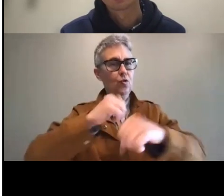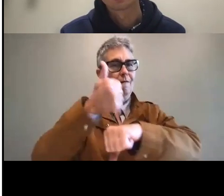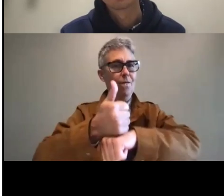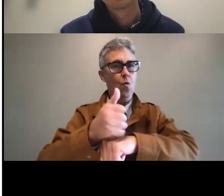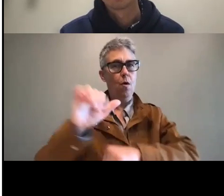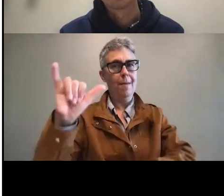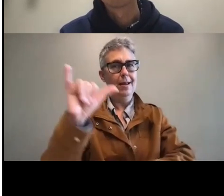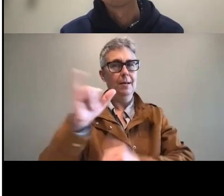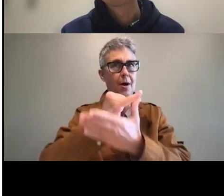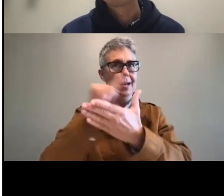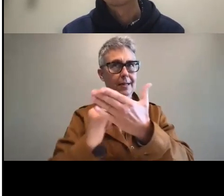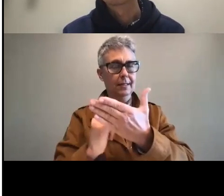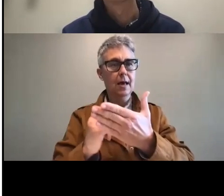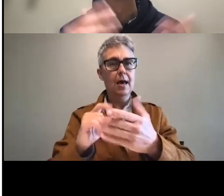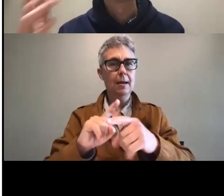it's a